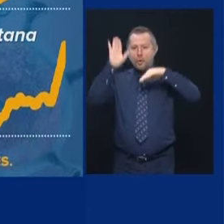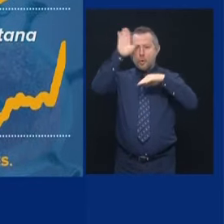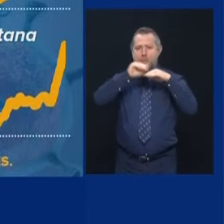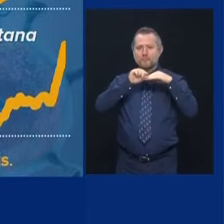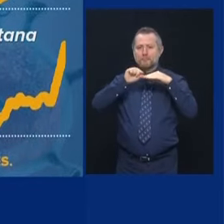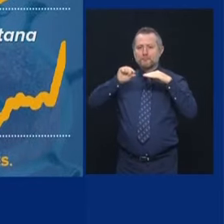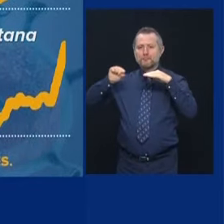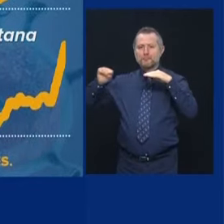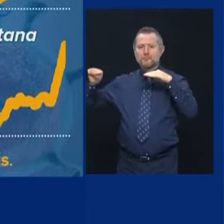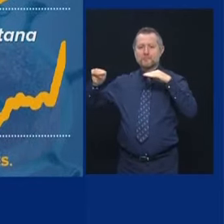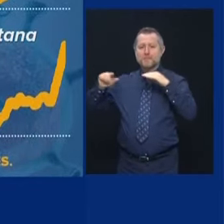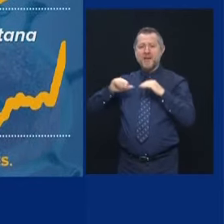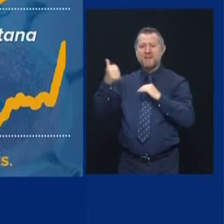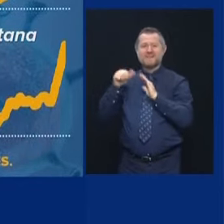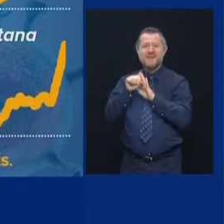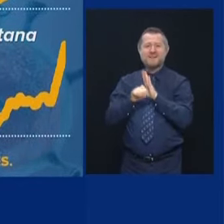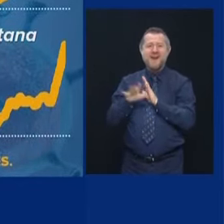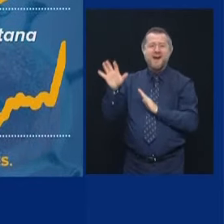trajectories.